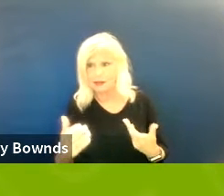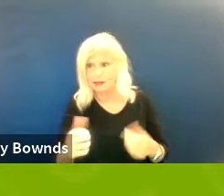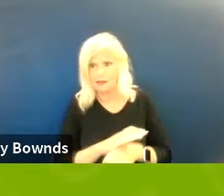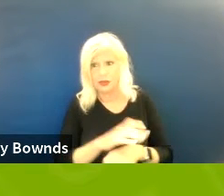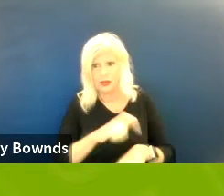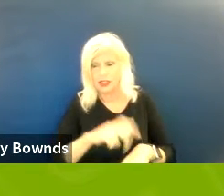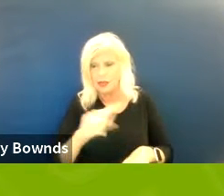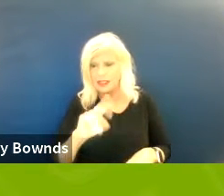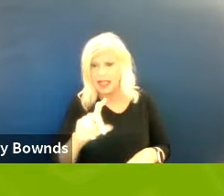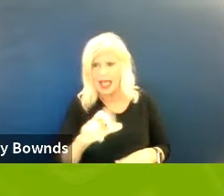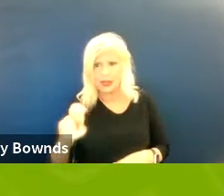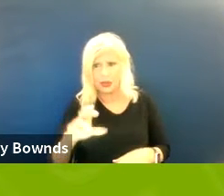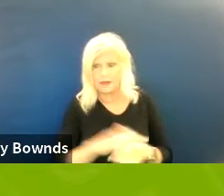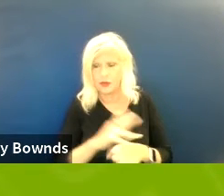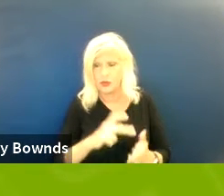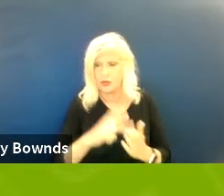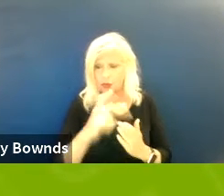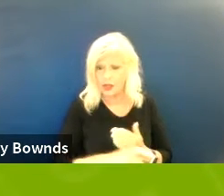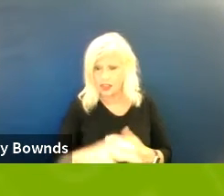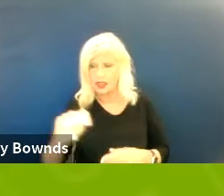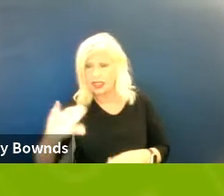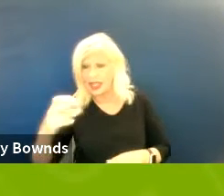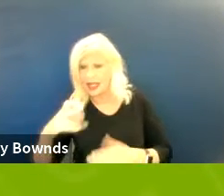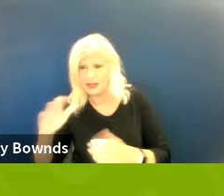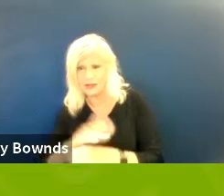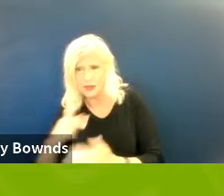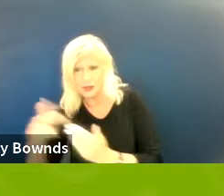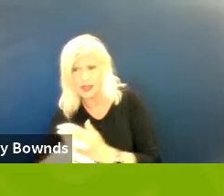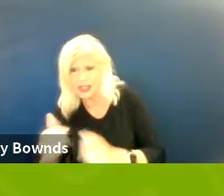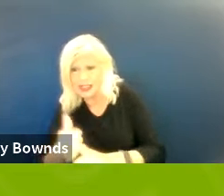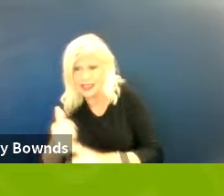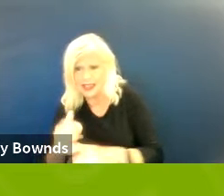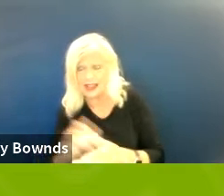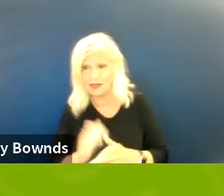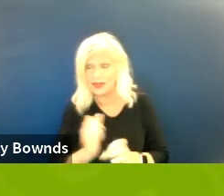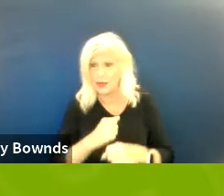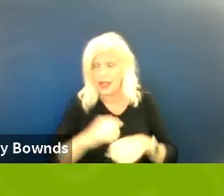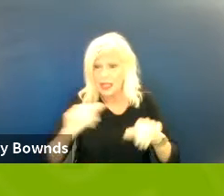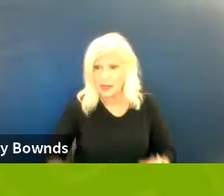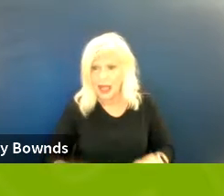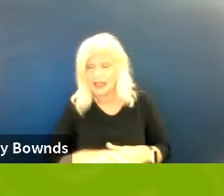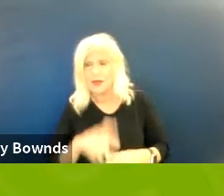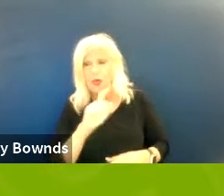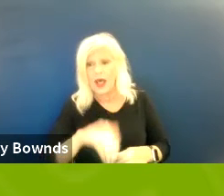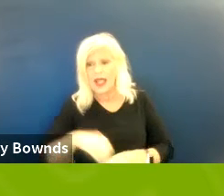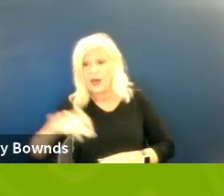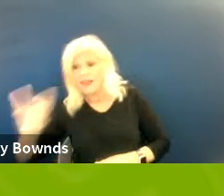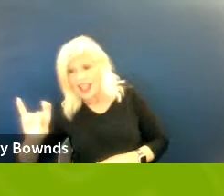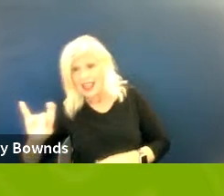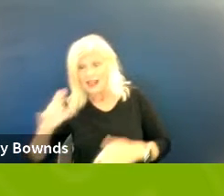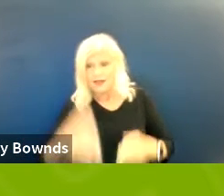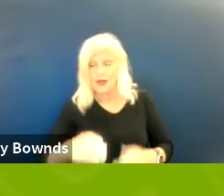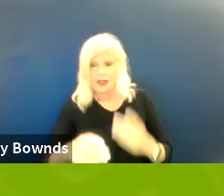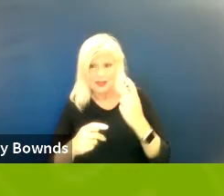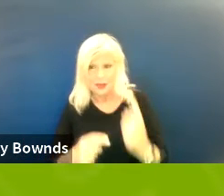DRIP project or a NIH R01. So to make this possible as one among 8 projects, we